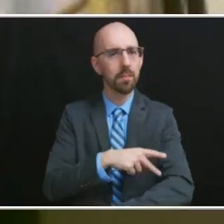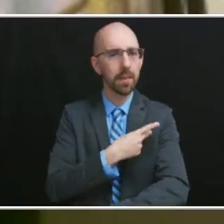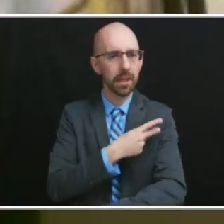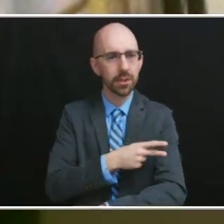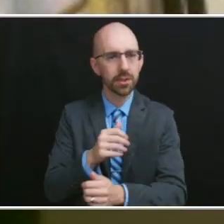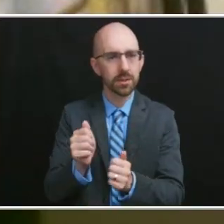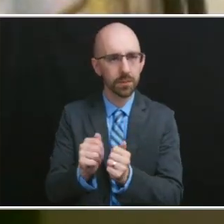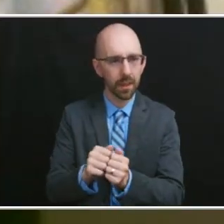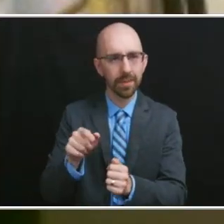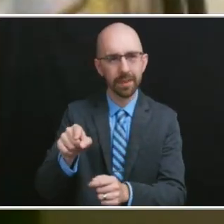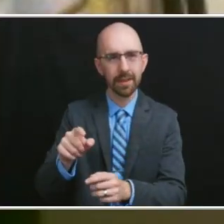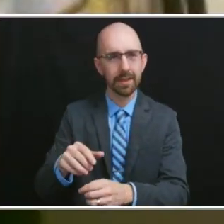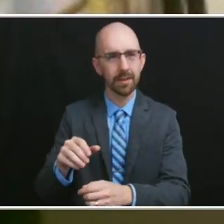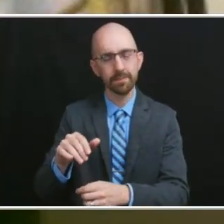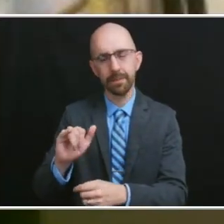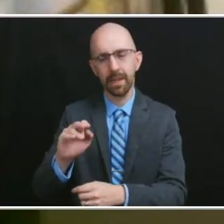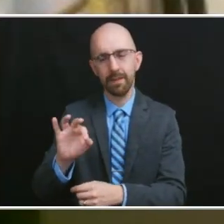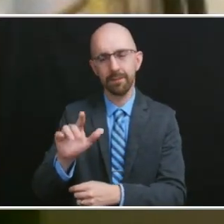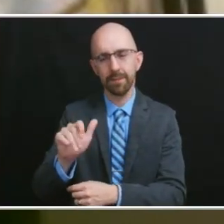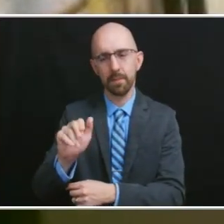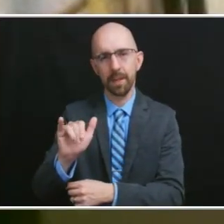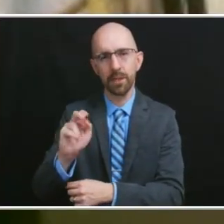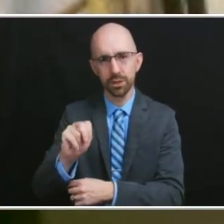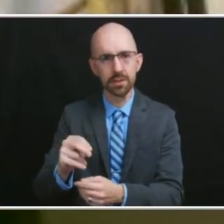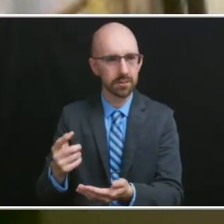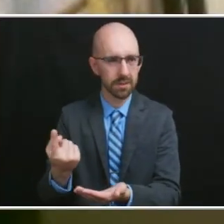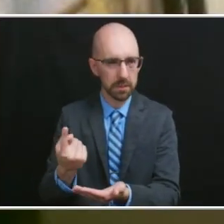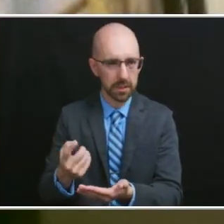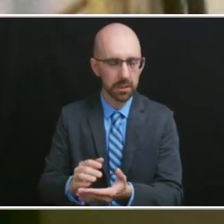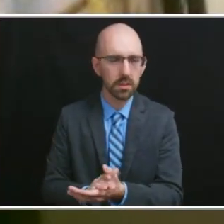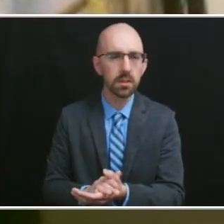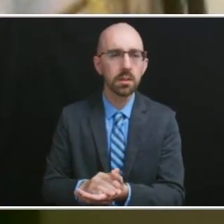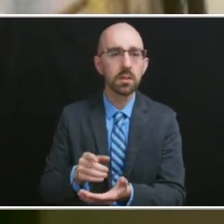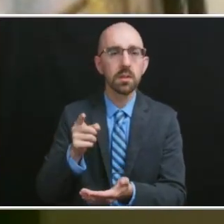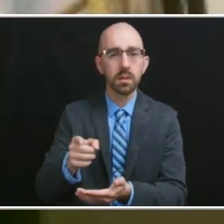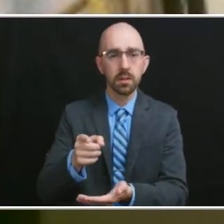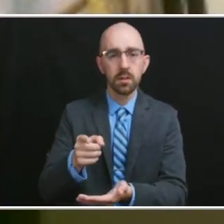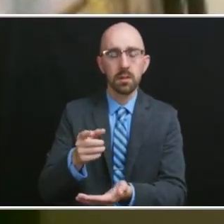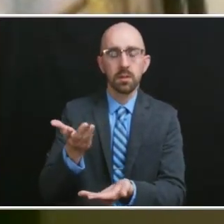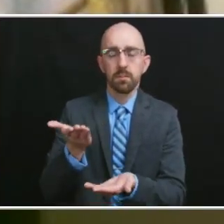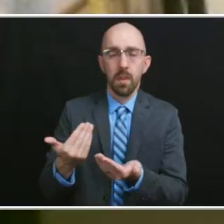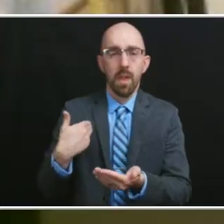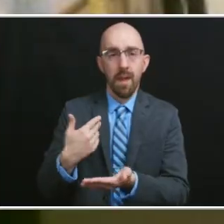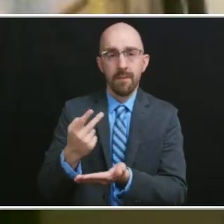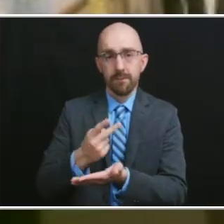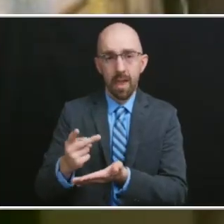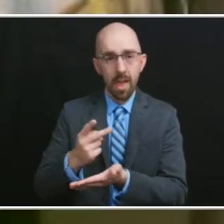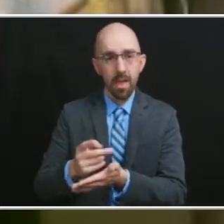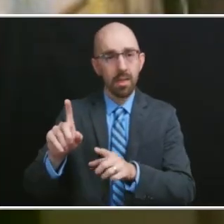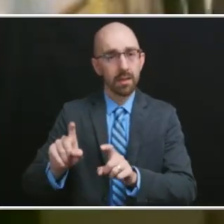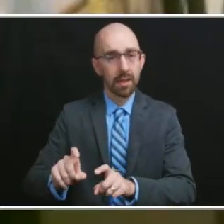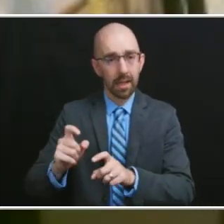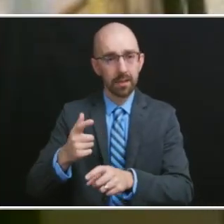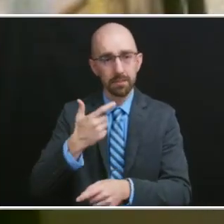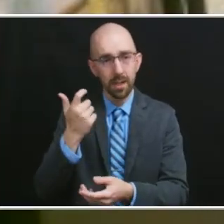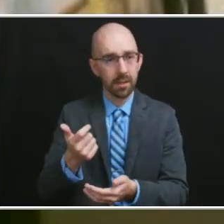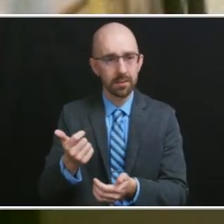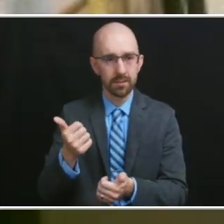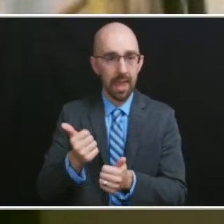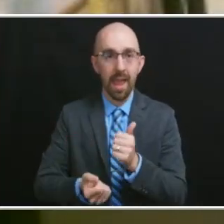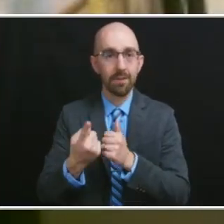mechanism of inflammation. In the past, some Sjögren's patients' trials might have failed, possibly because they threw everyone